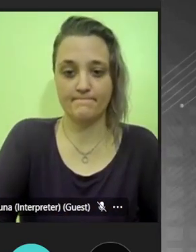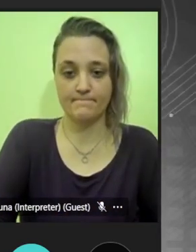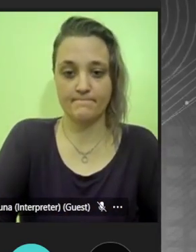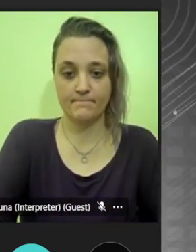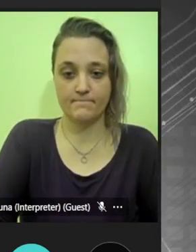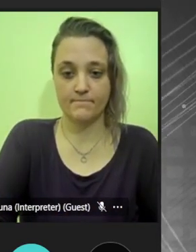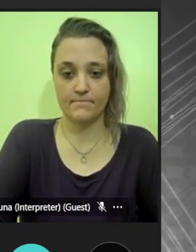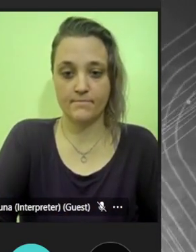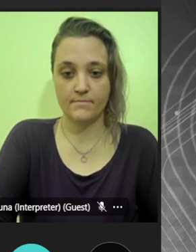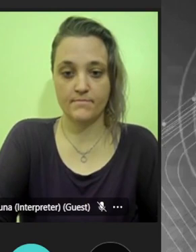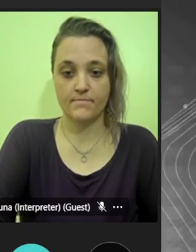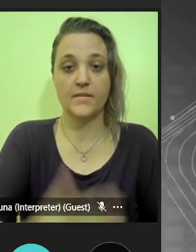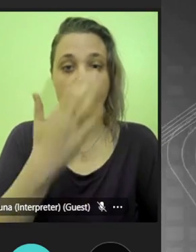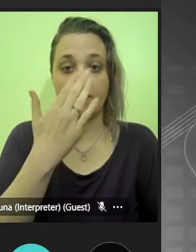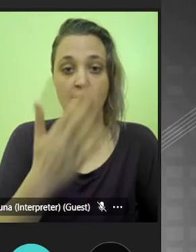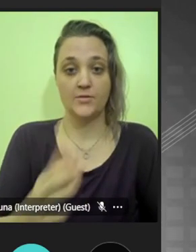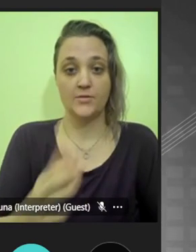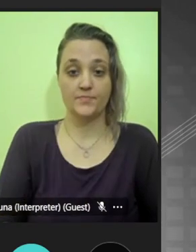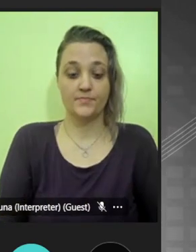Okay.